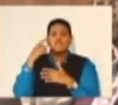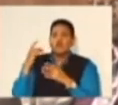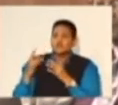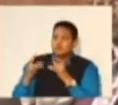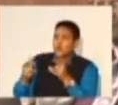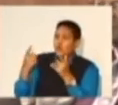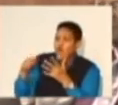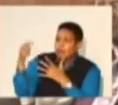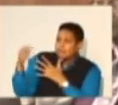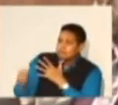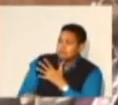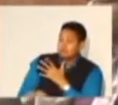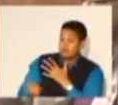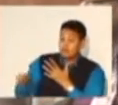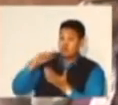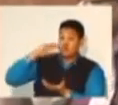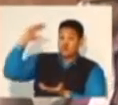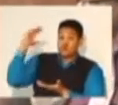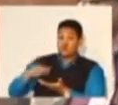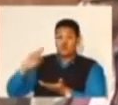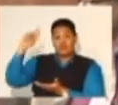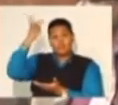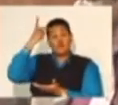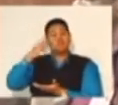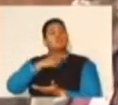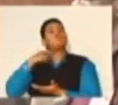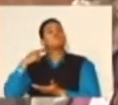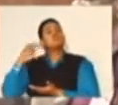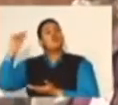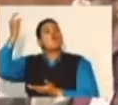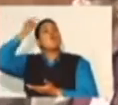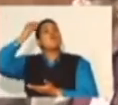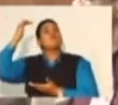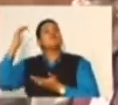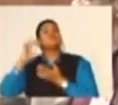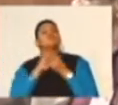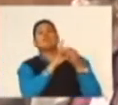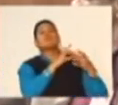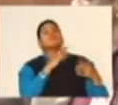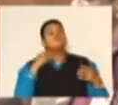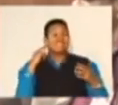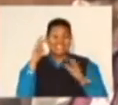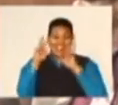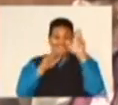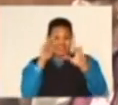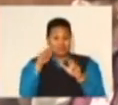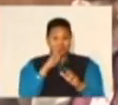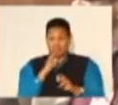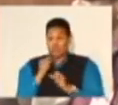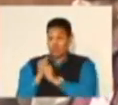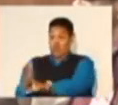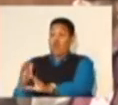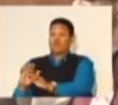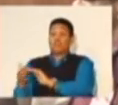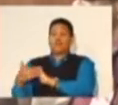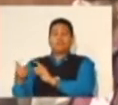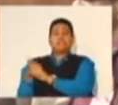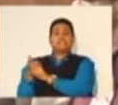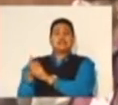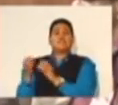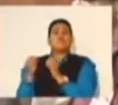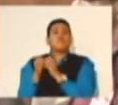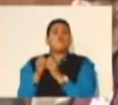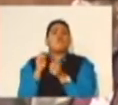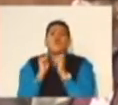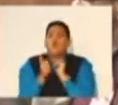reduce political risk and government-related risks in investments, thereby making Jamaica a more